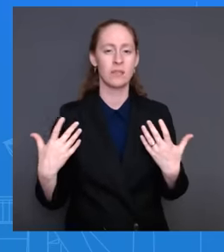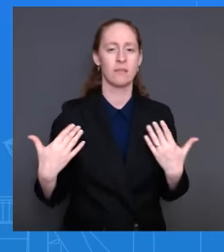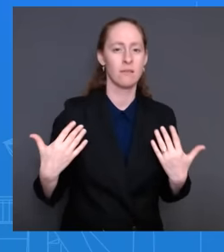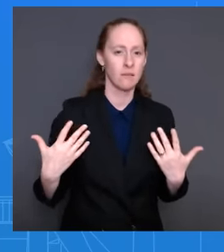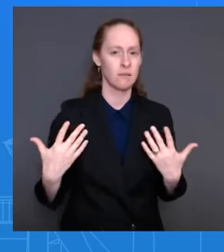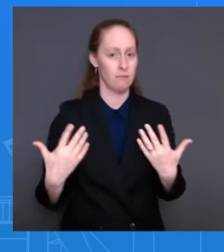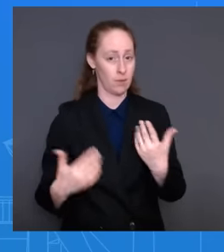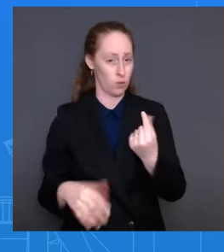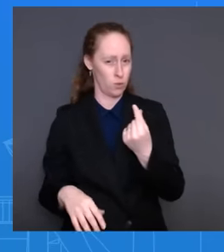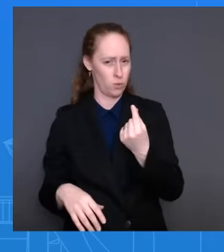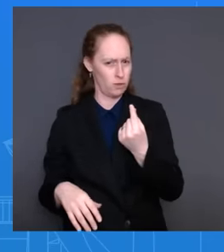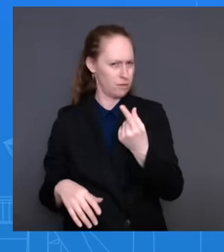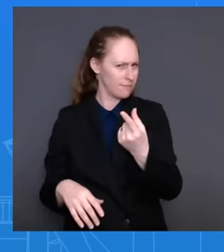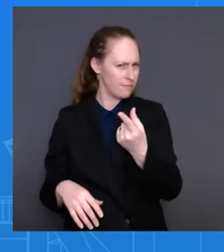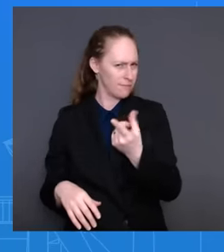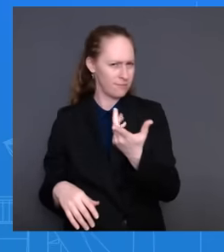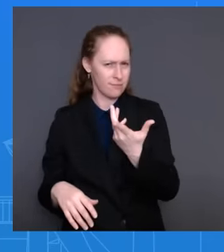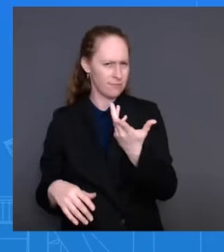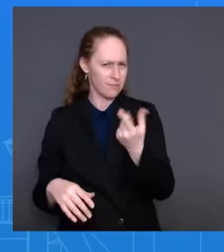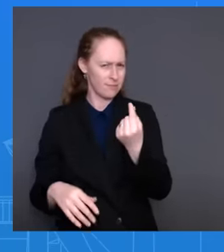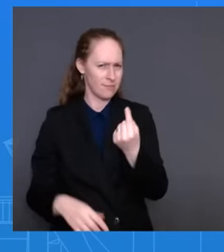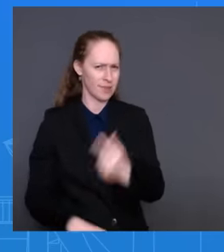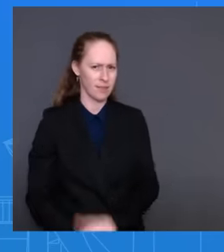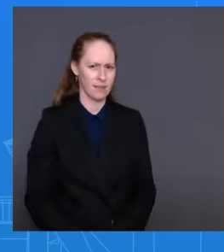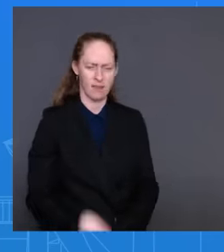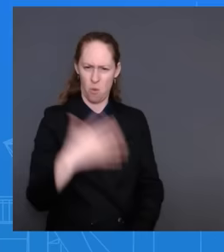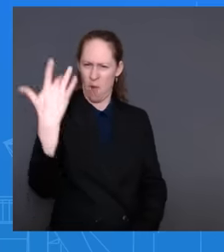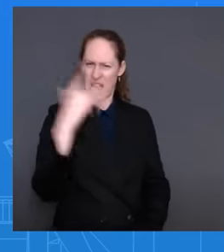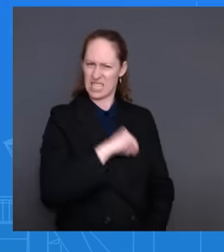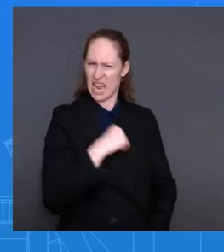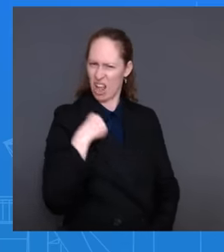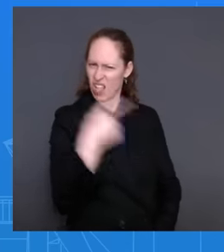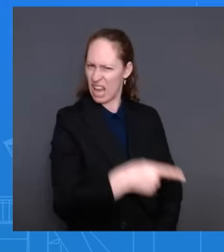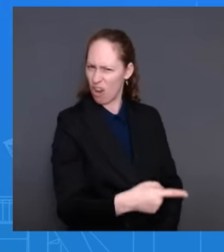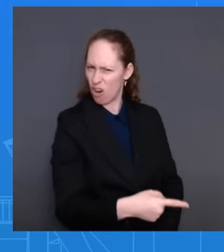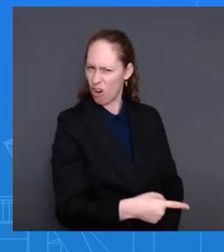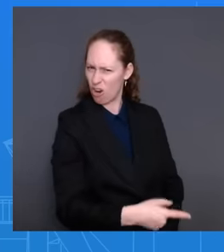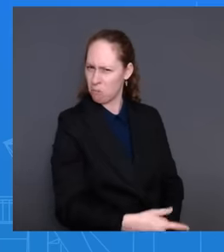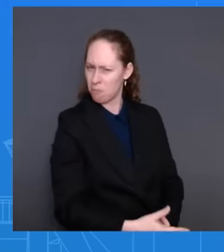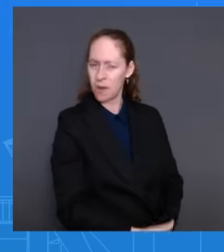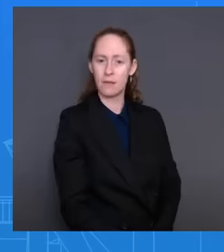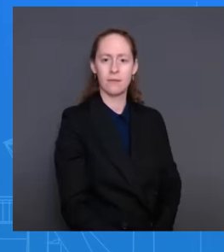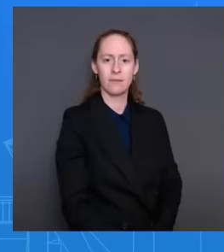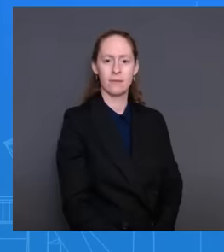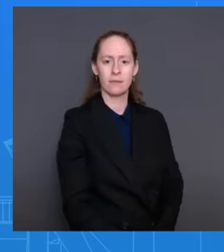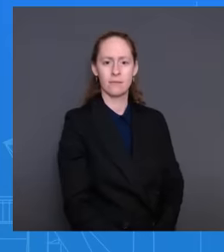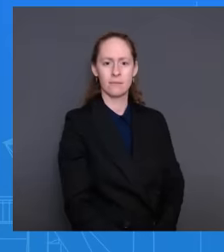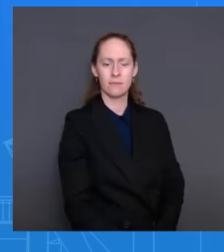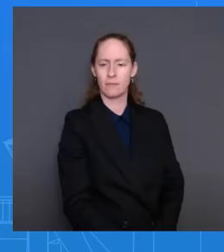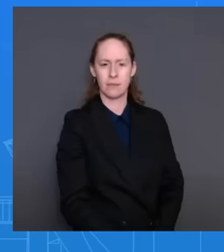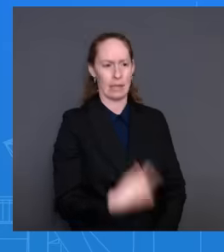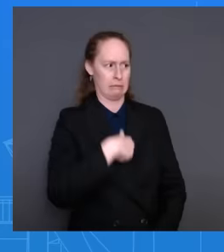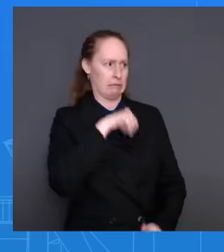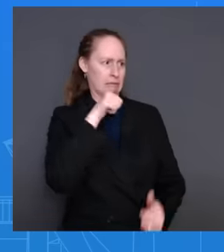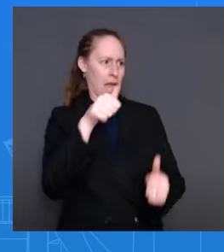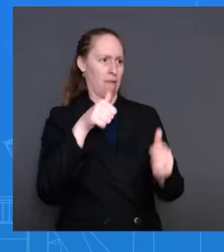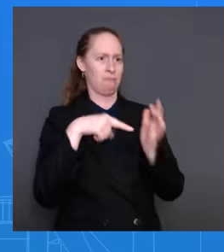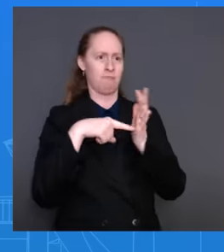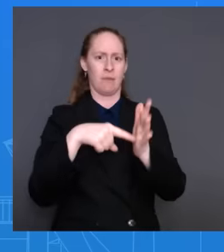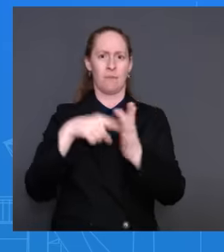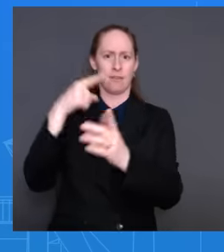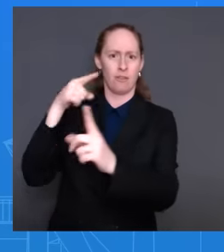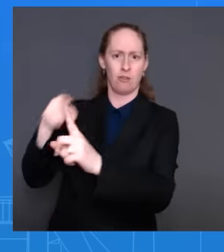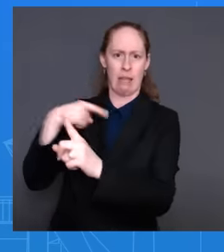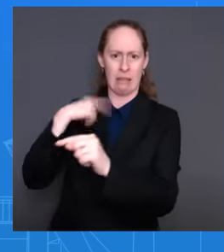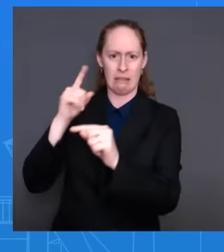to her office. I don't have anything to say on why she's there. Something you see as threatening? It's something that we're monitoring. I don't have any